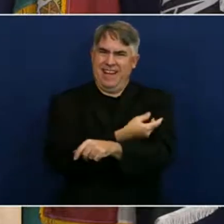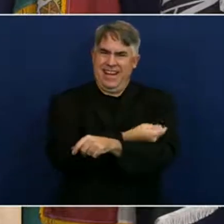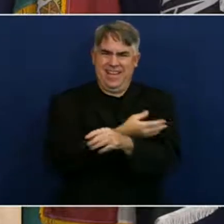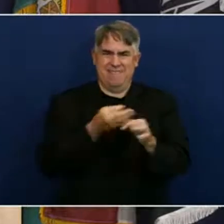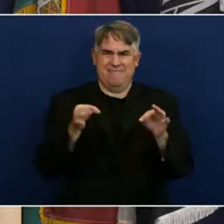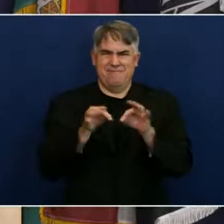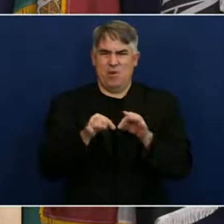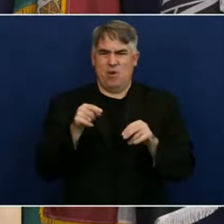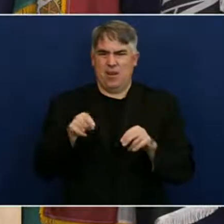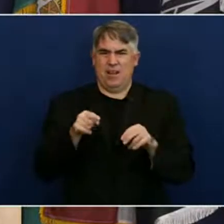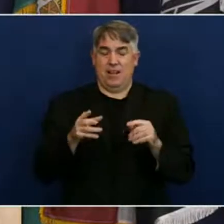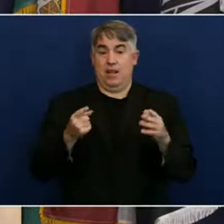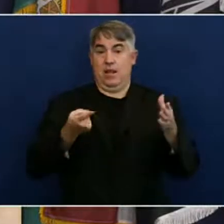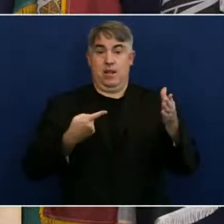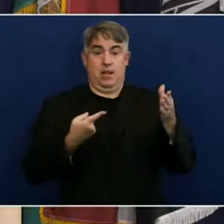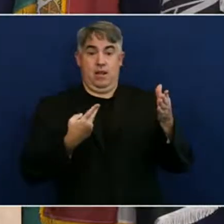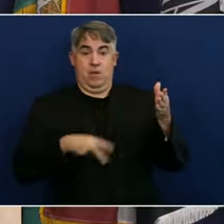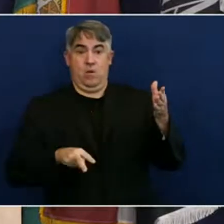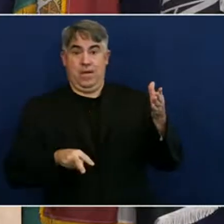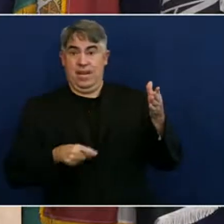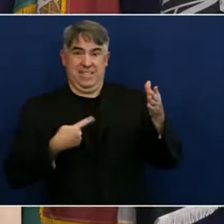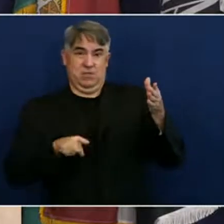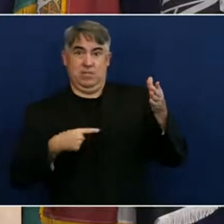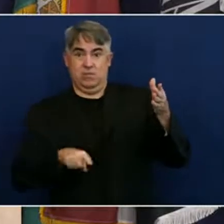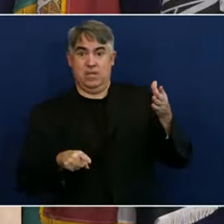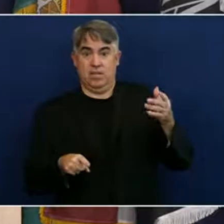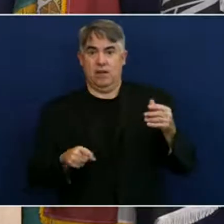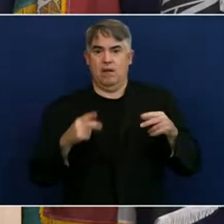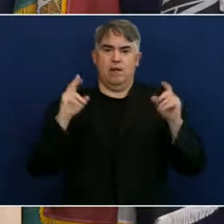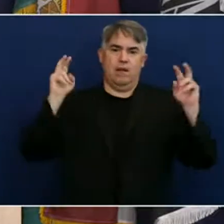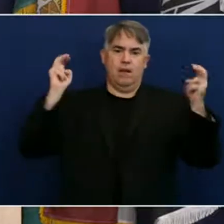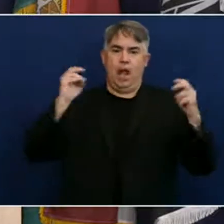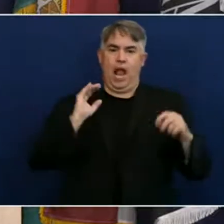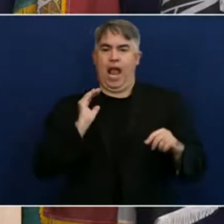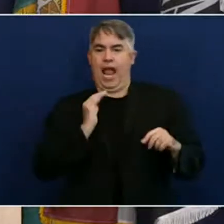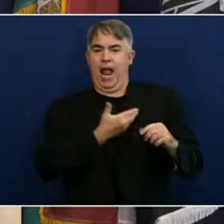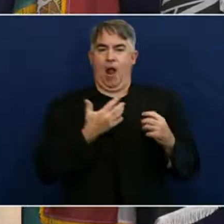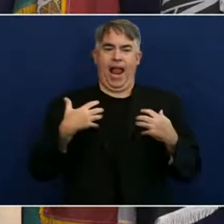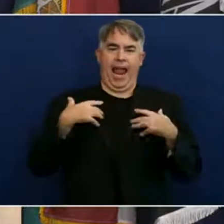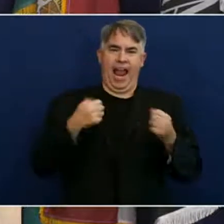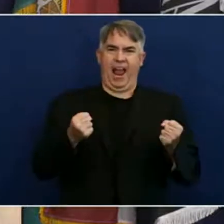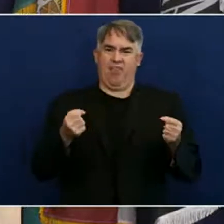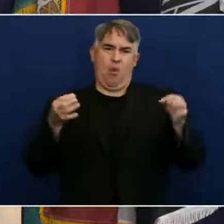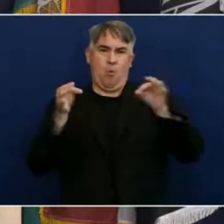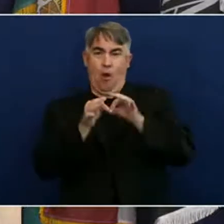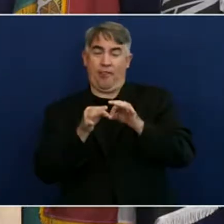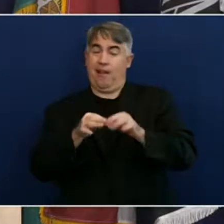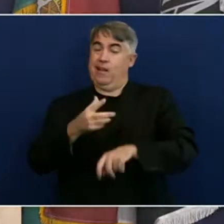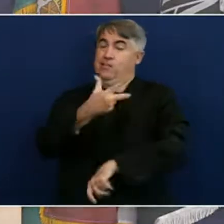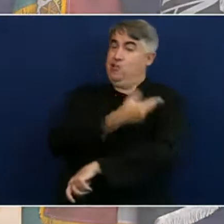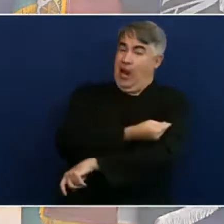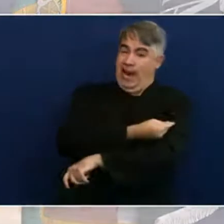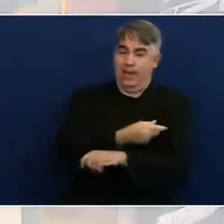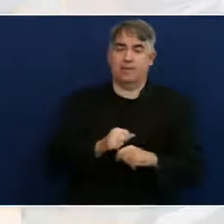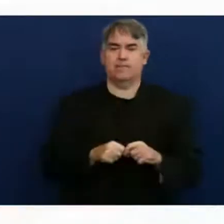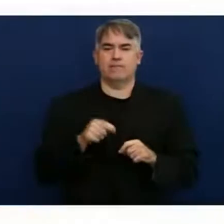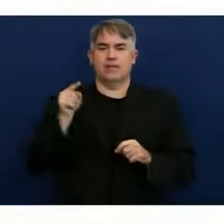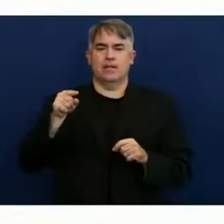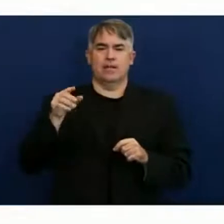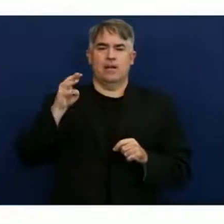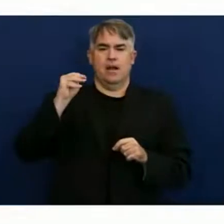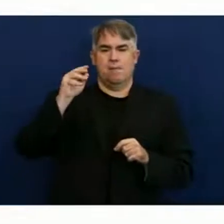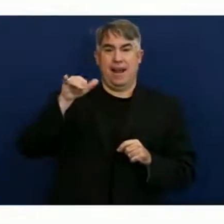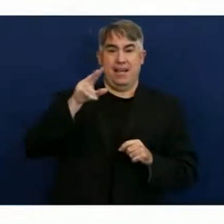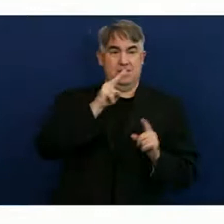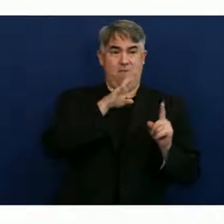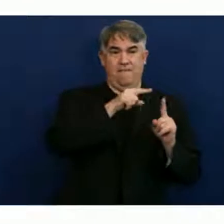week, we are launching Our Health is Worth a Shot Challenge. This will be launched on Monday, May 24th. It will run through June